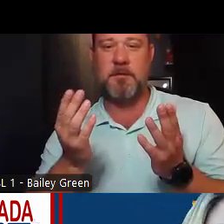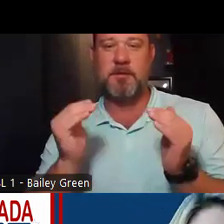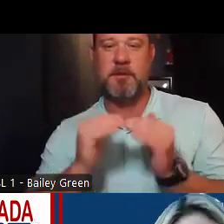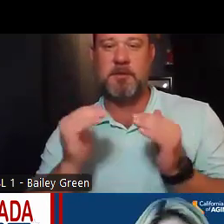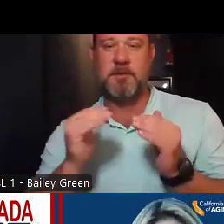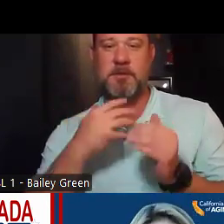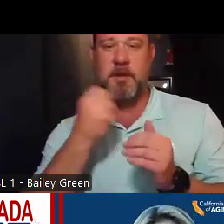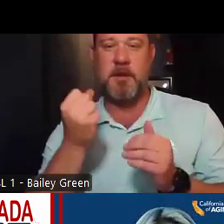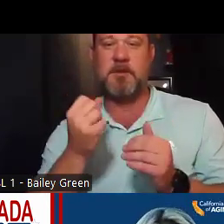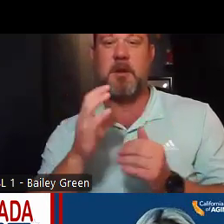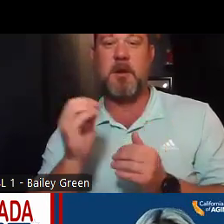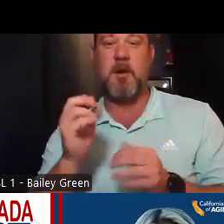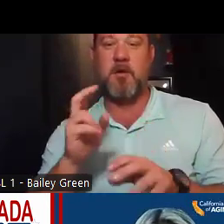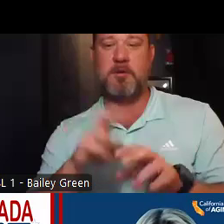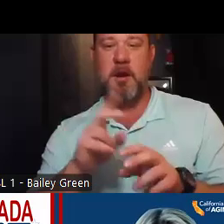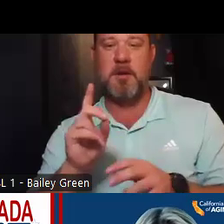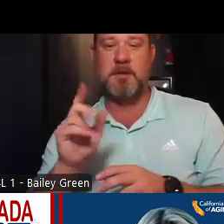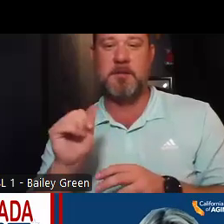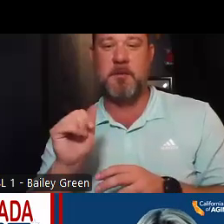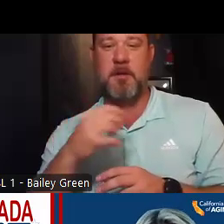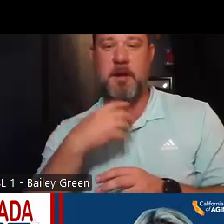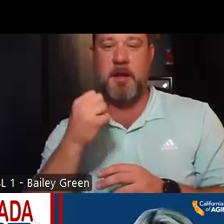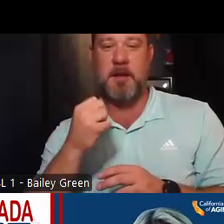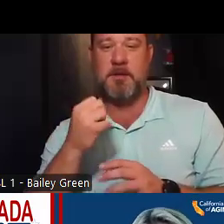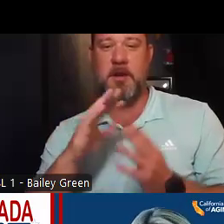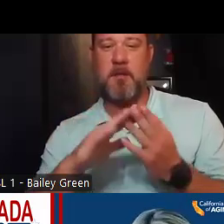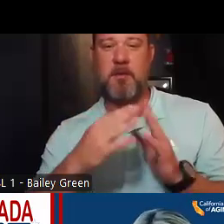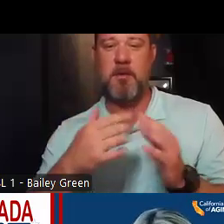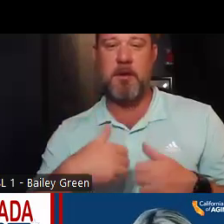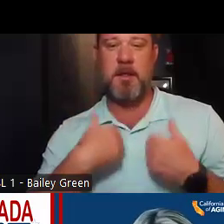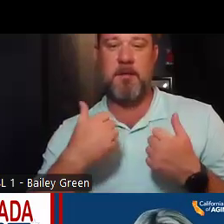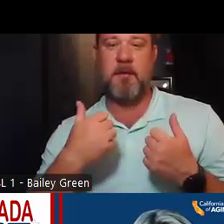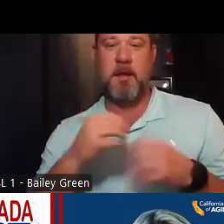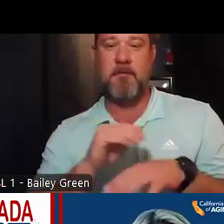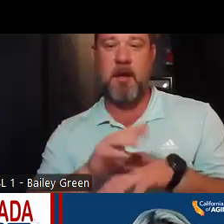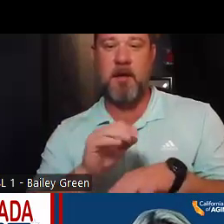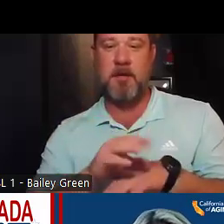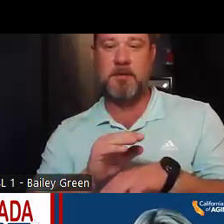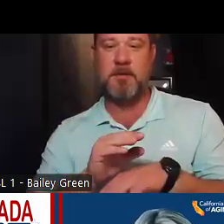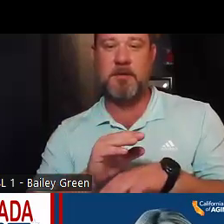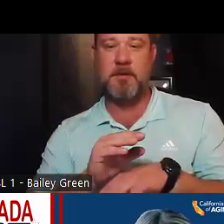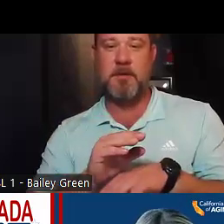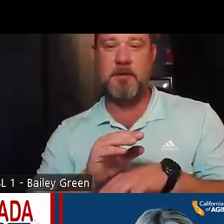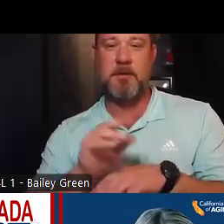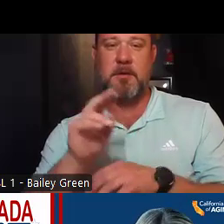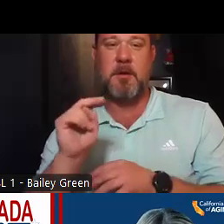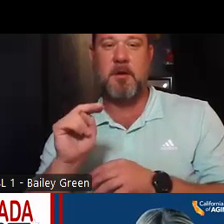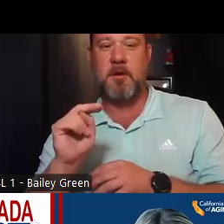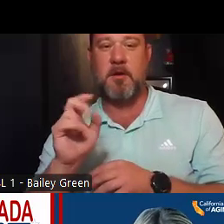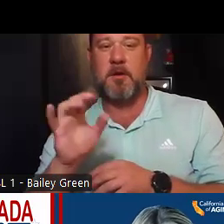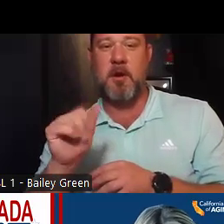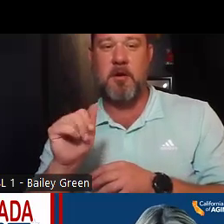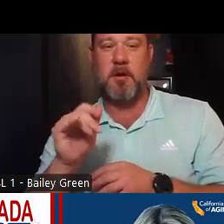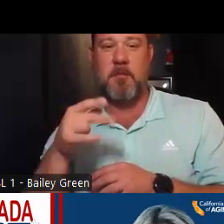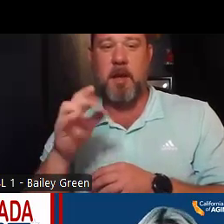also a co-chair of our Disability and Aging Community Living Advisory Committee. Narda